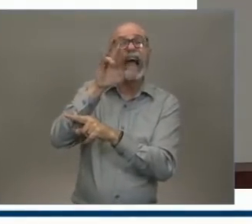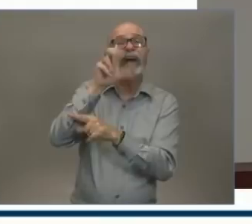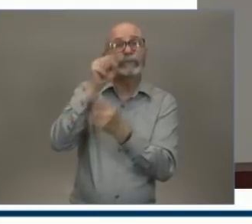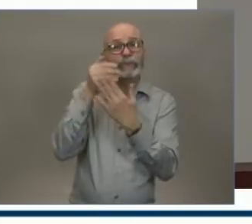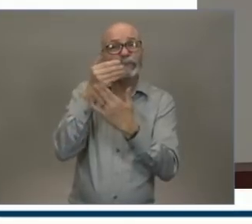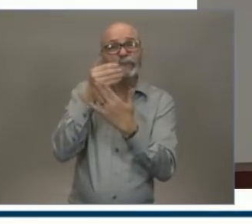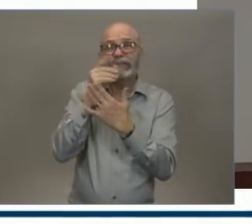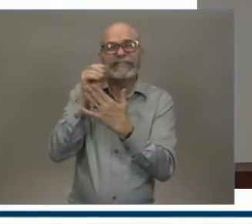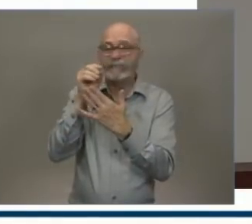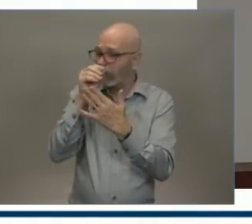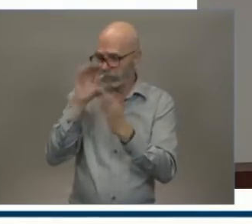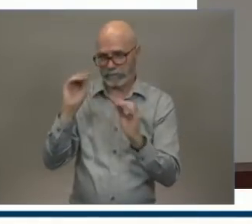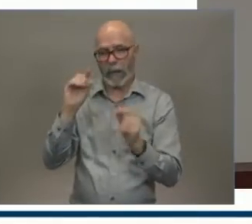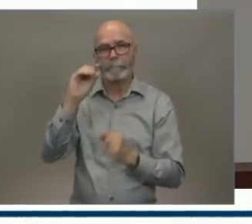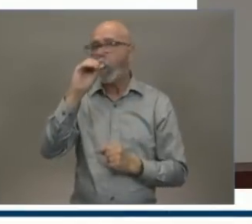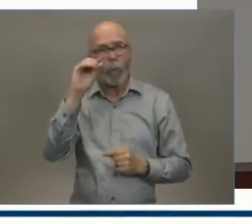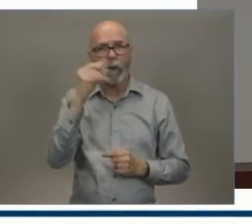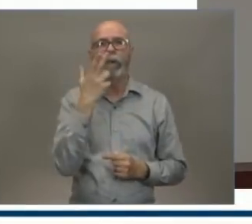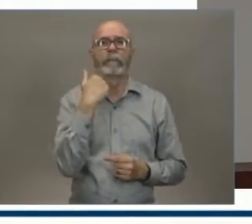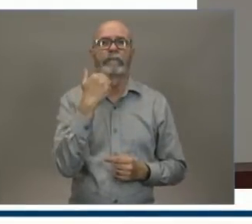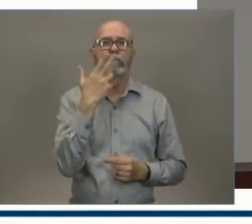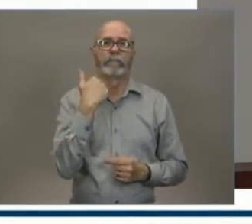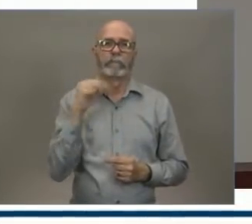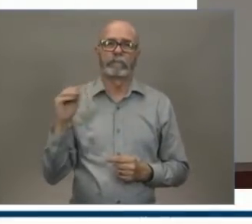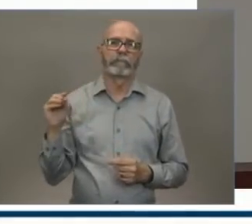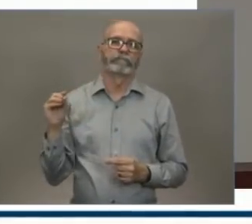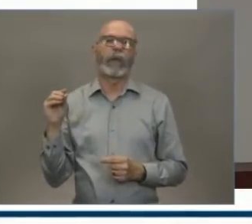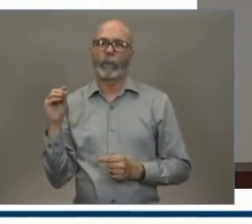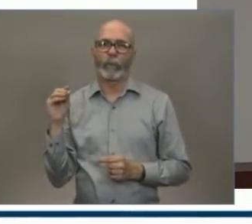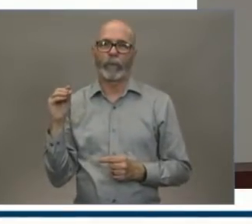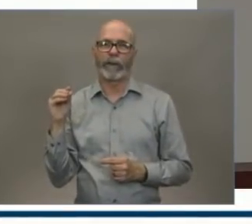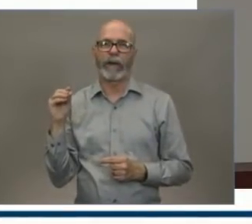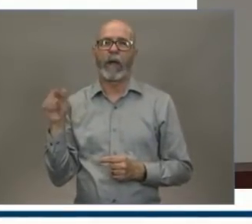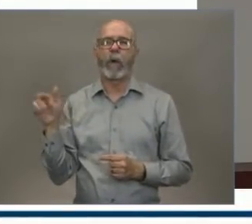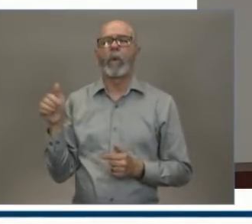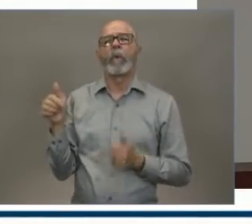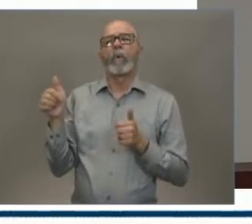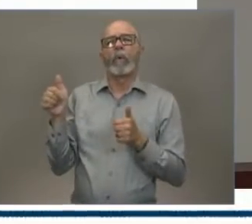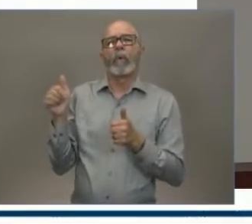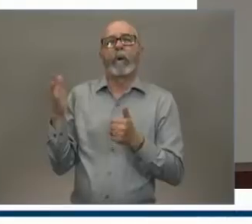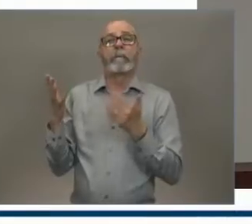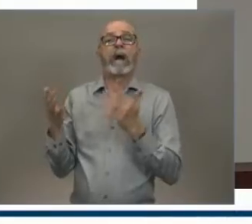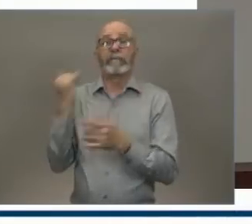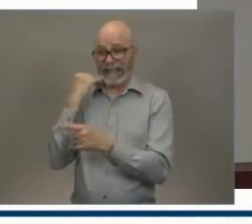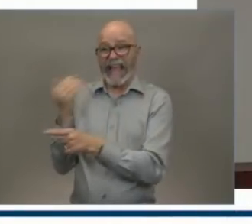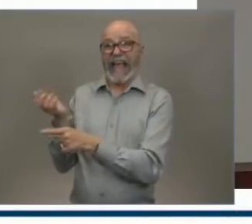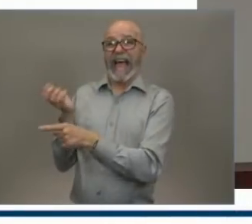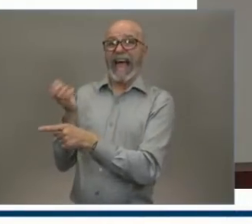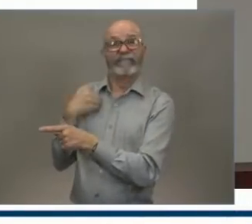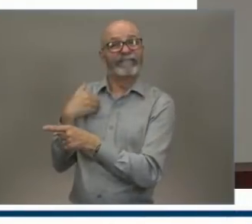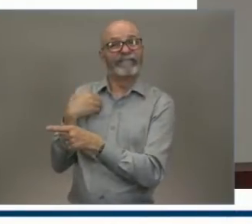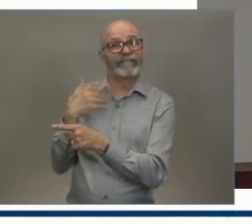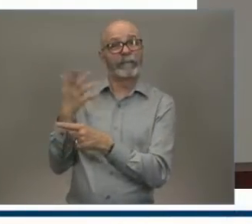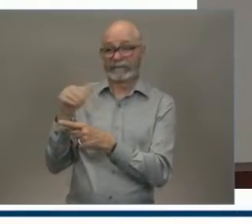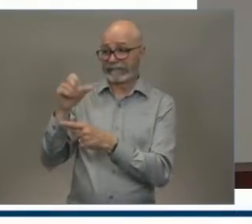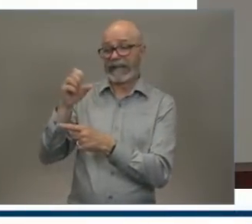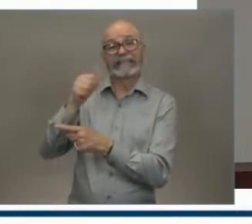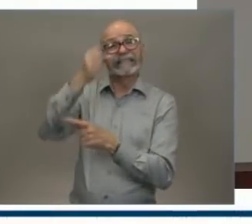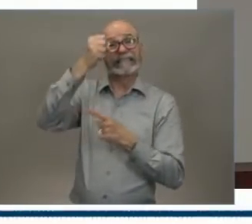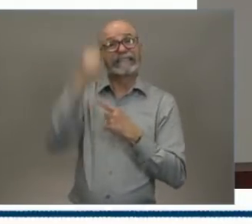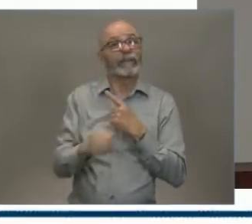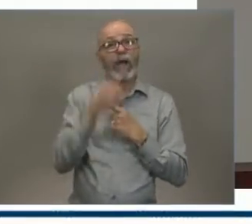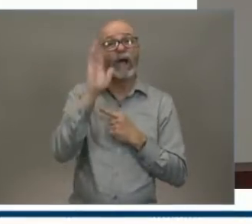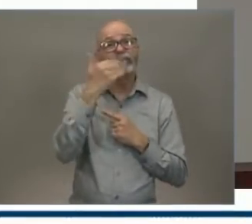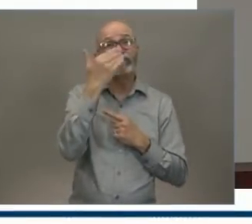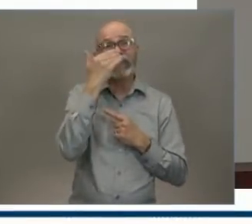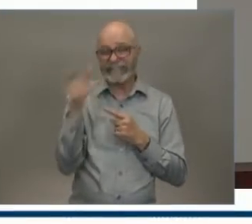that those people that we cannot do the sequencing on may also have the South African variant. It would make sense if their source was a variant